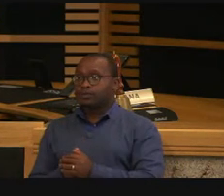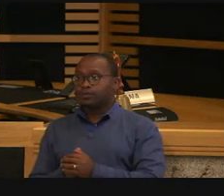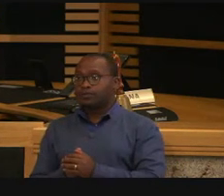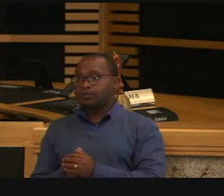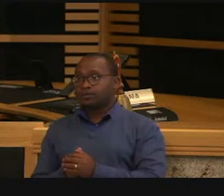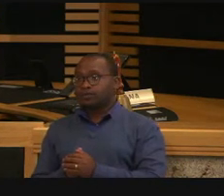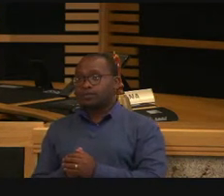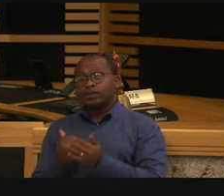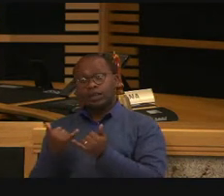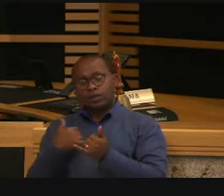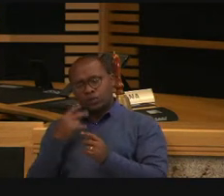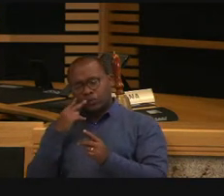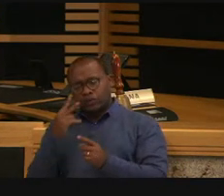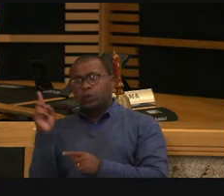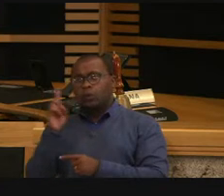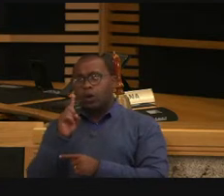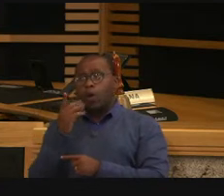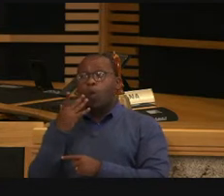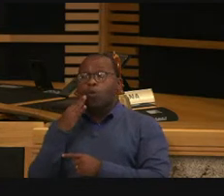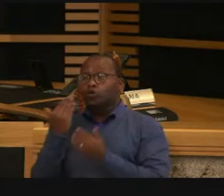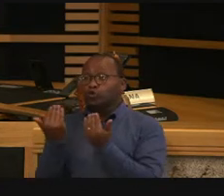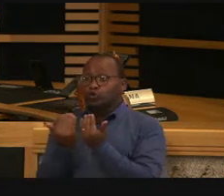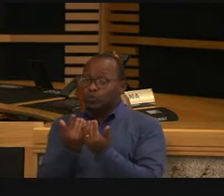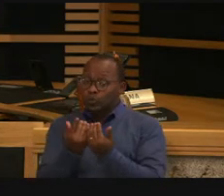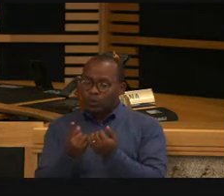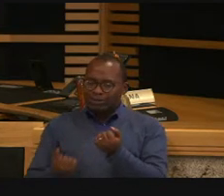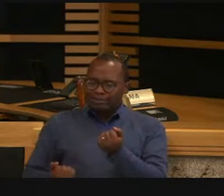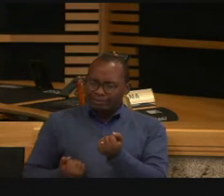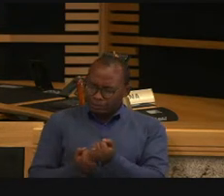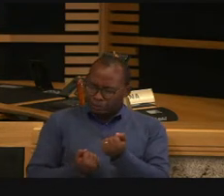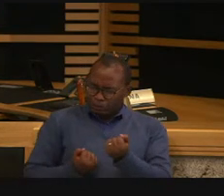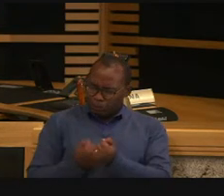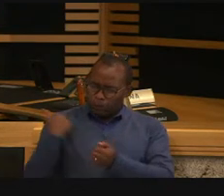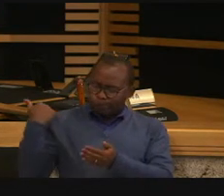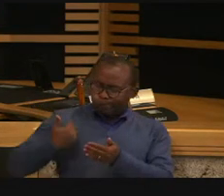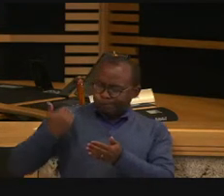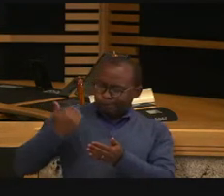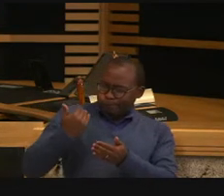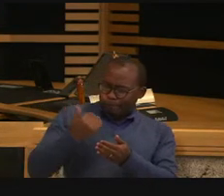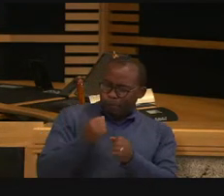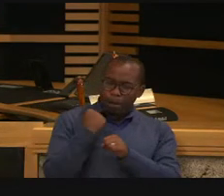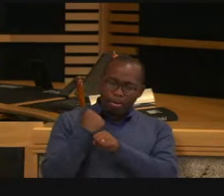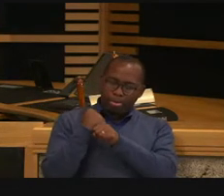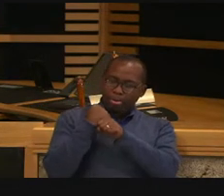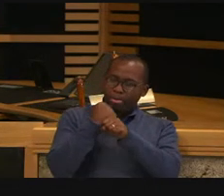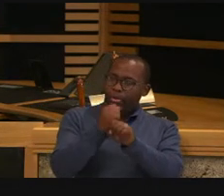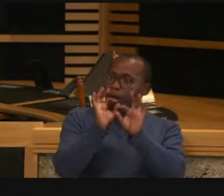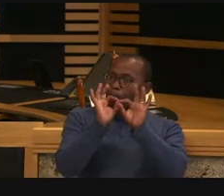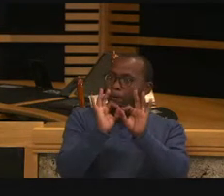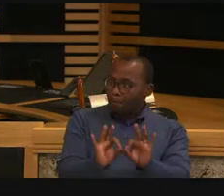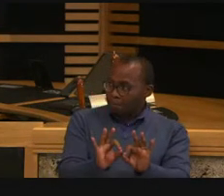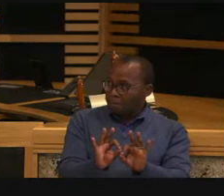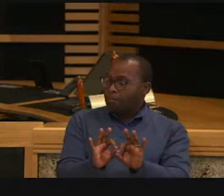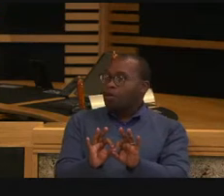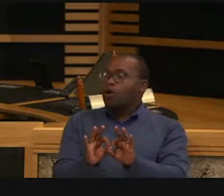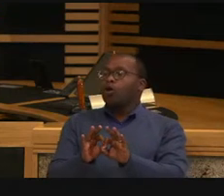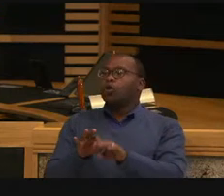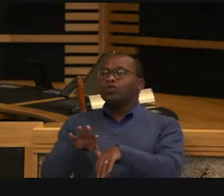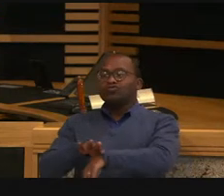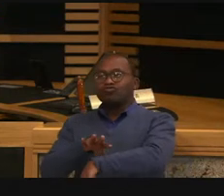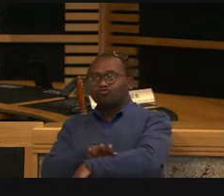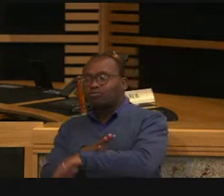appropriately supported and functional, such immensely benefit learners from rural and township schools. This